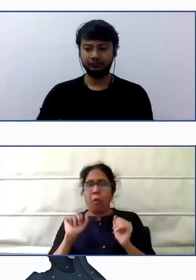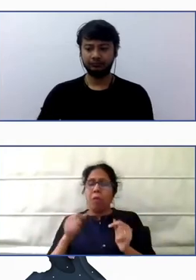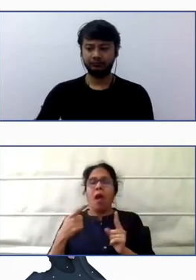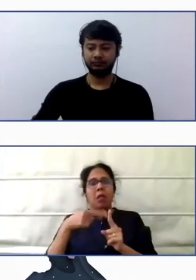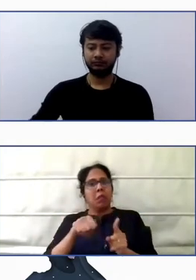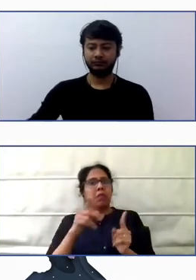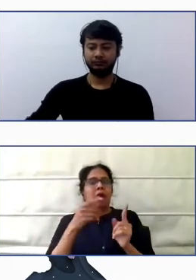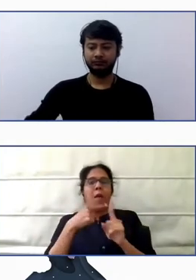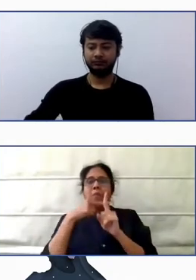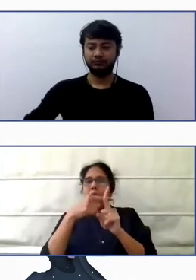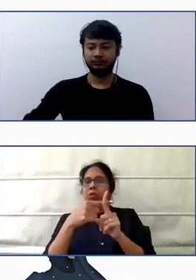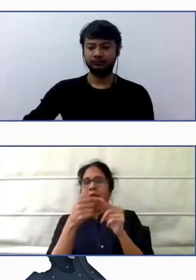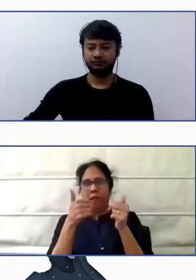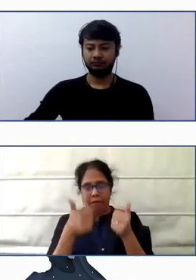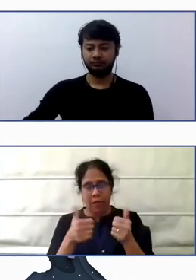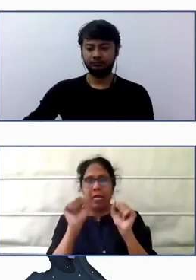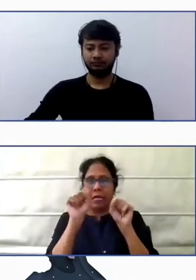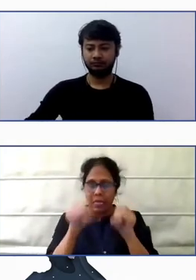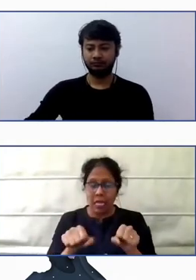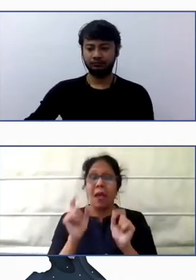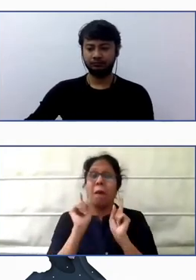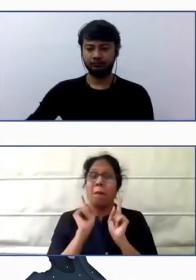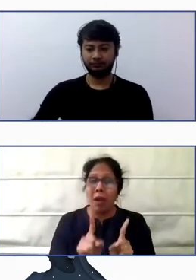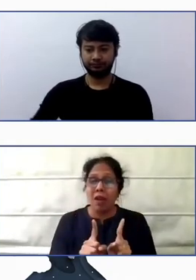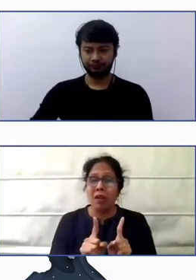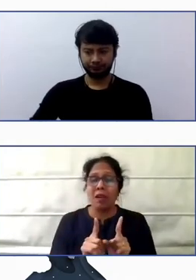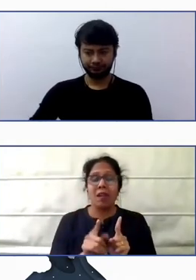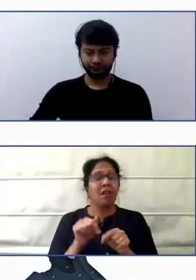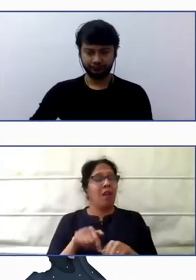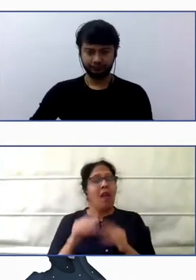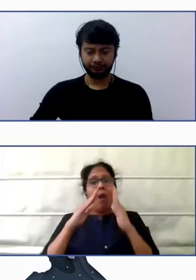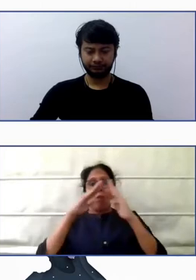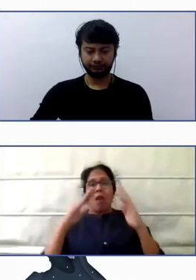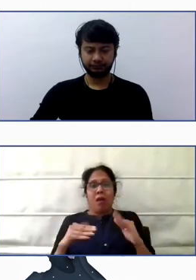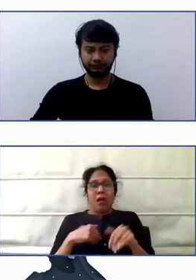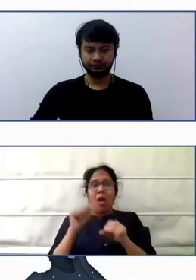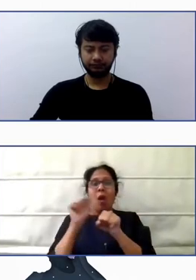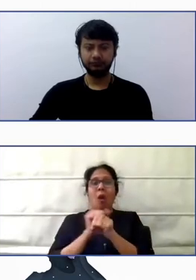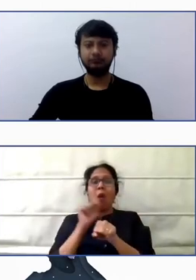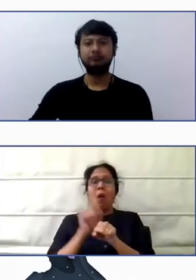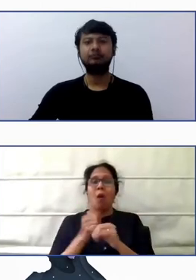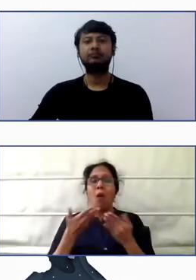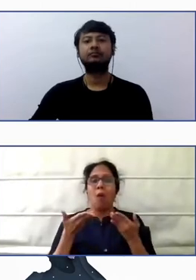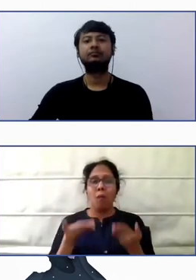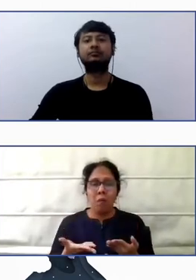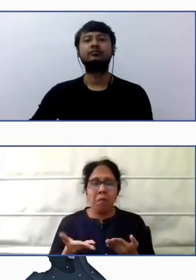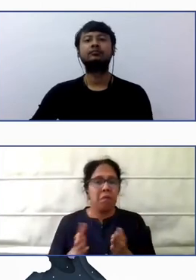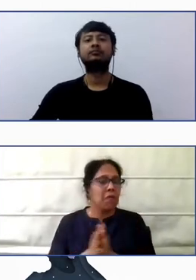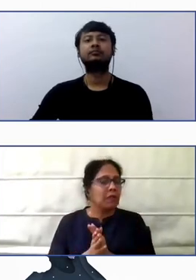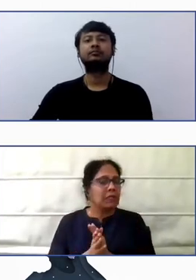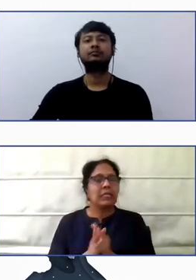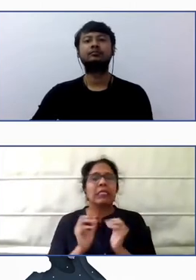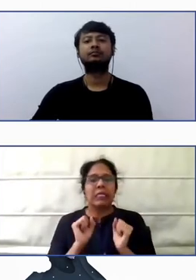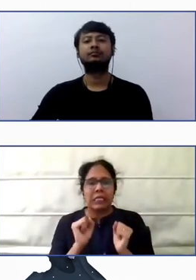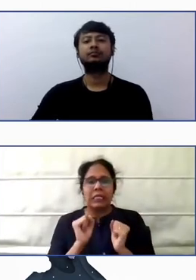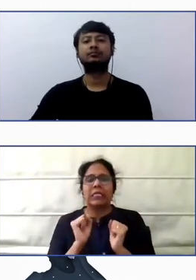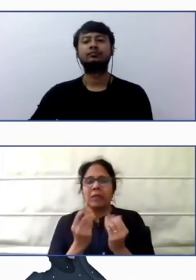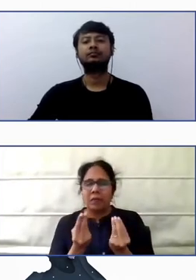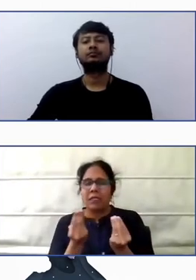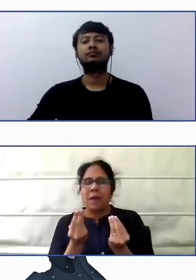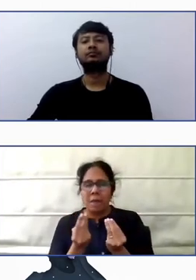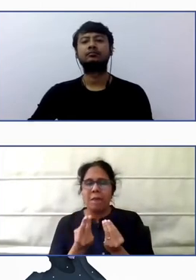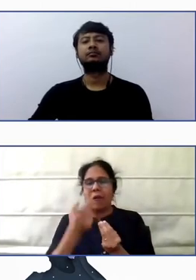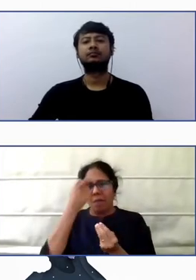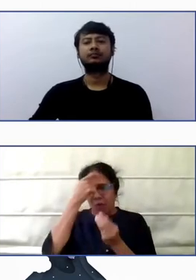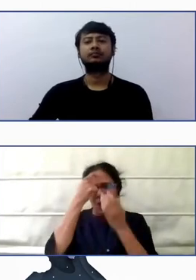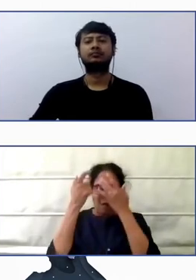thing. But at the same time, working from home is causing quite a few of issues which